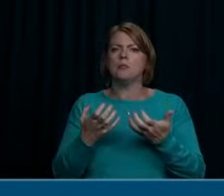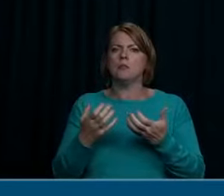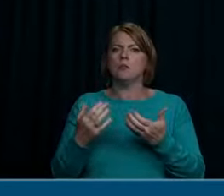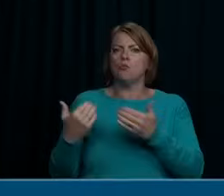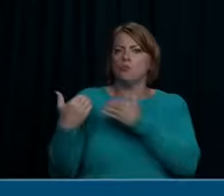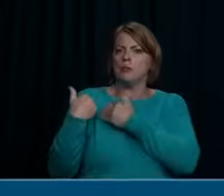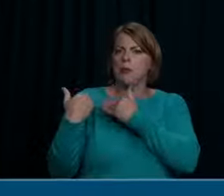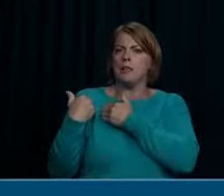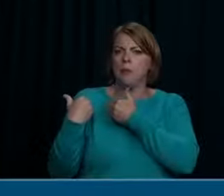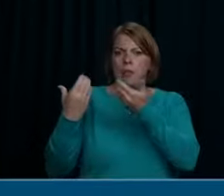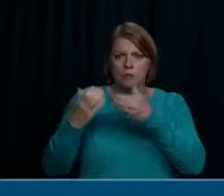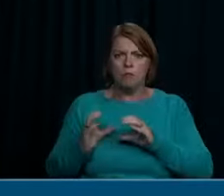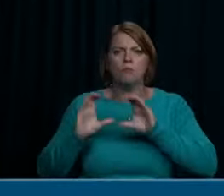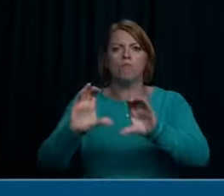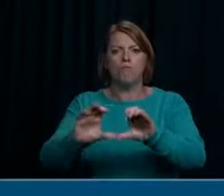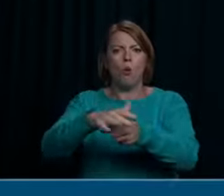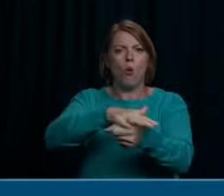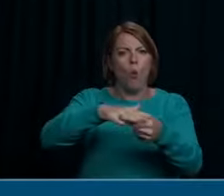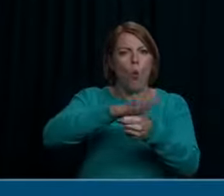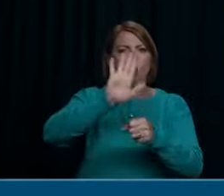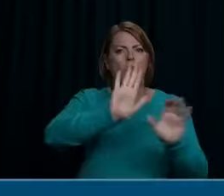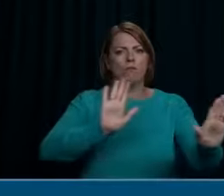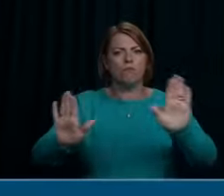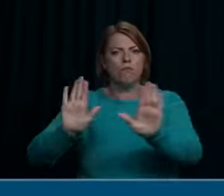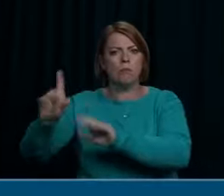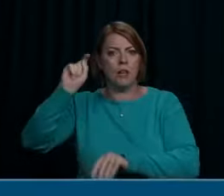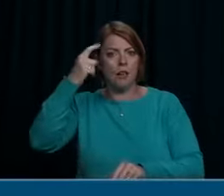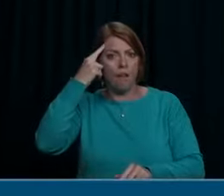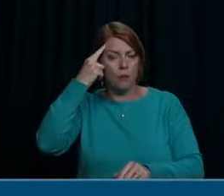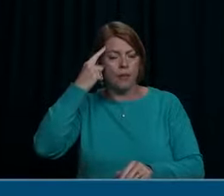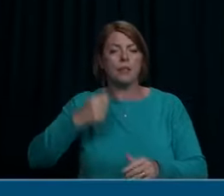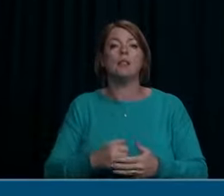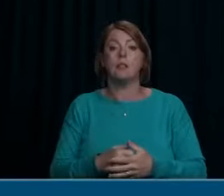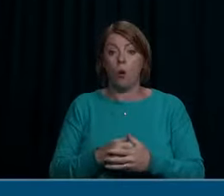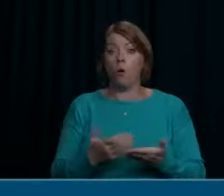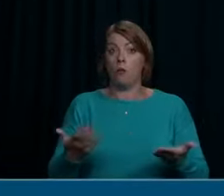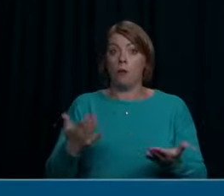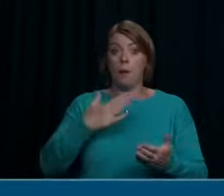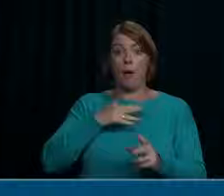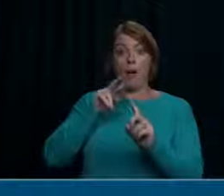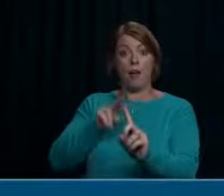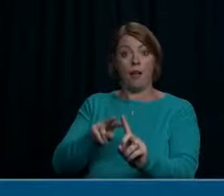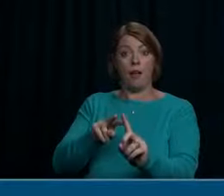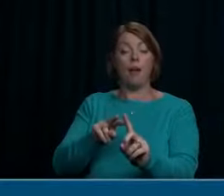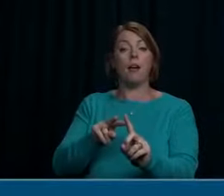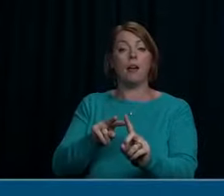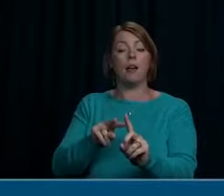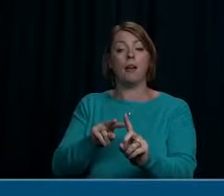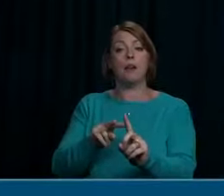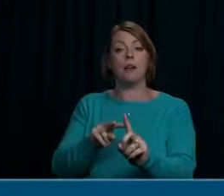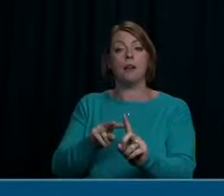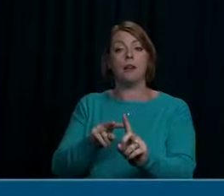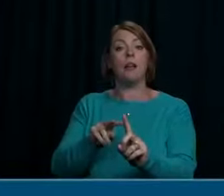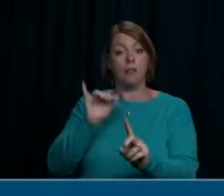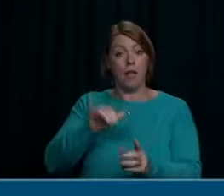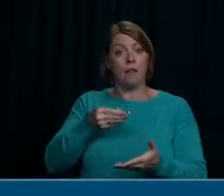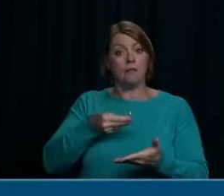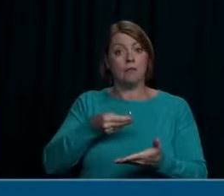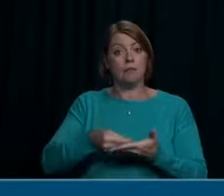in the hands of local governments and people like that. So from my standpoint, the